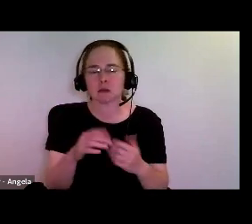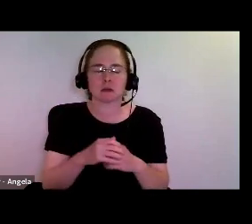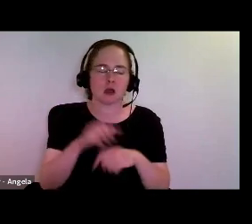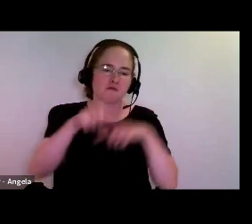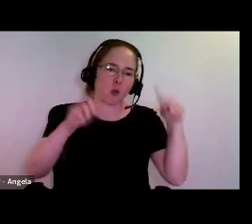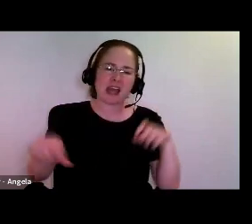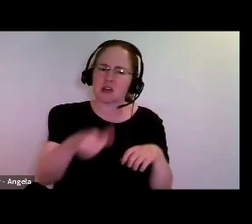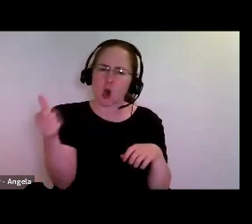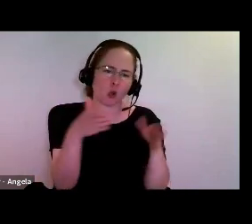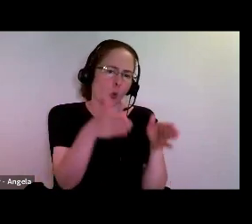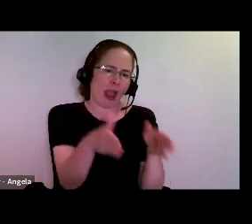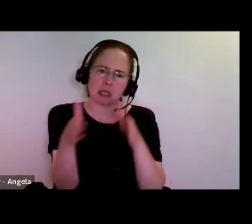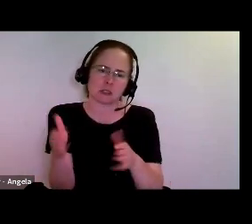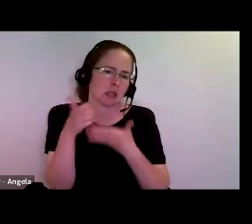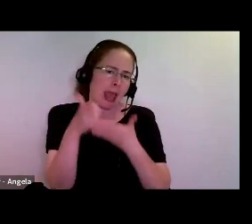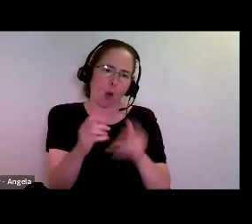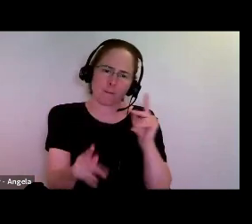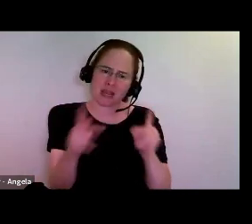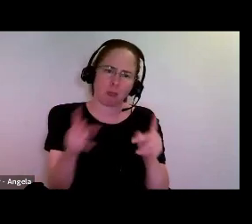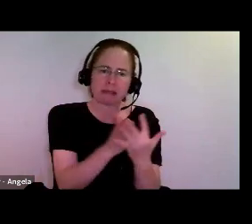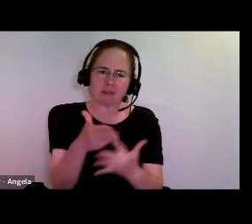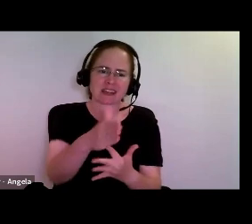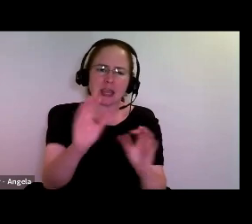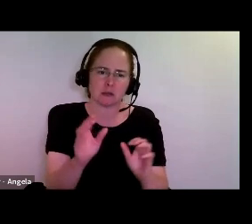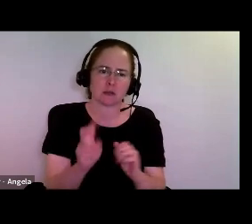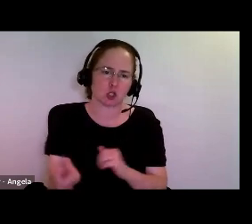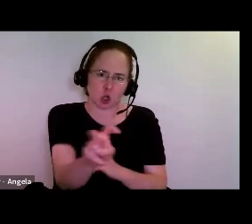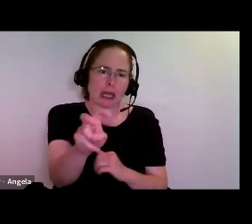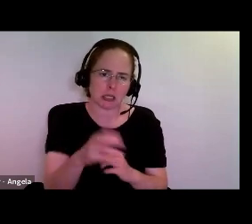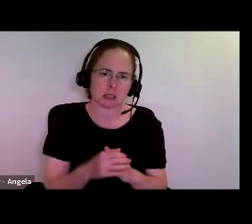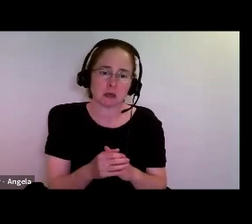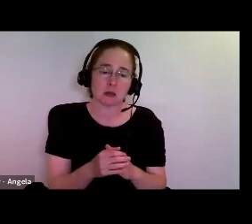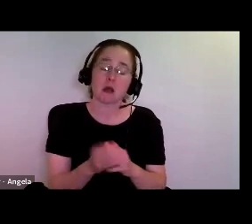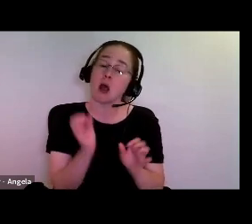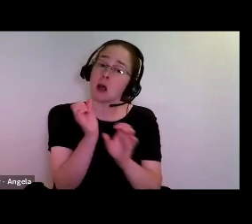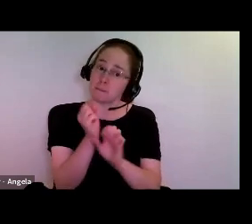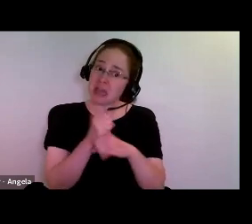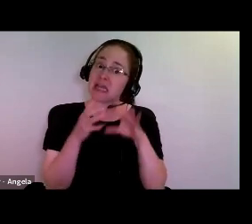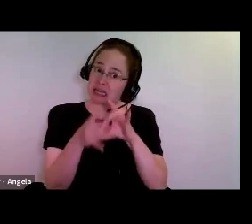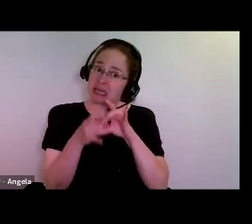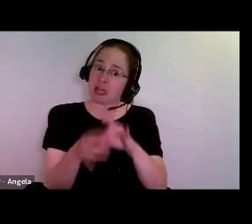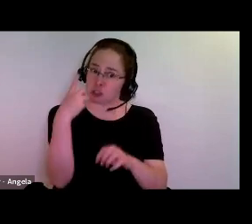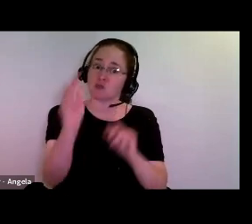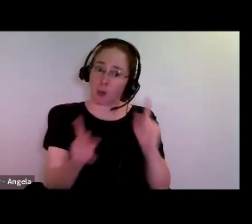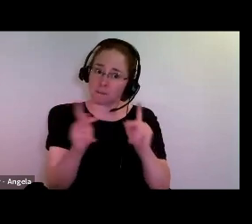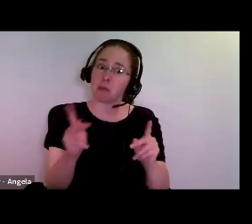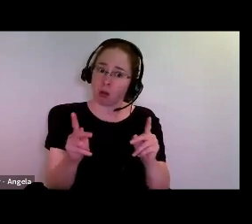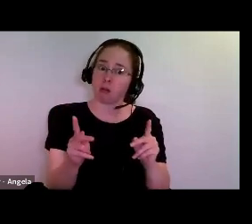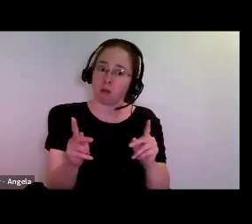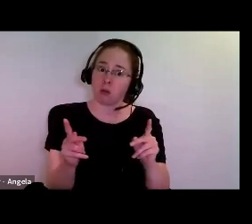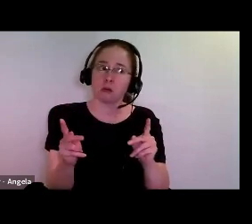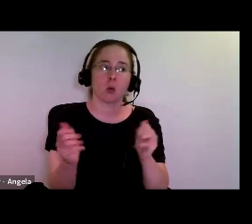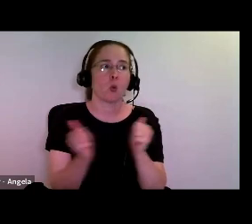variety of other ways, helping people navigate those journeys, making connections for them to places